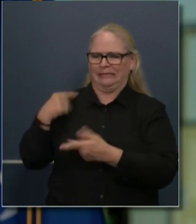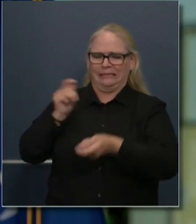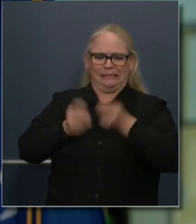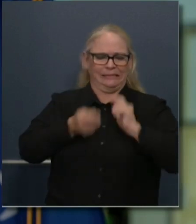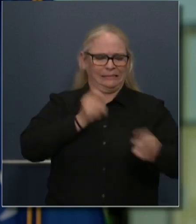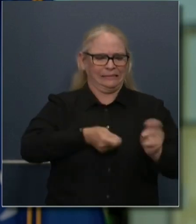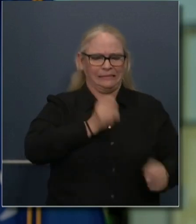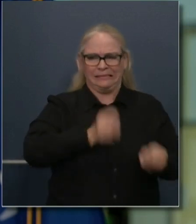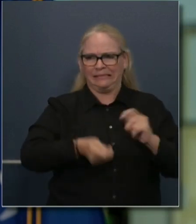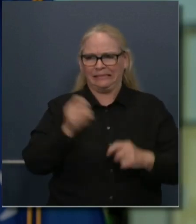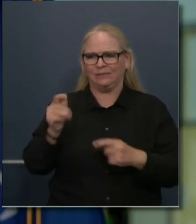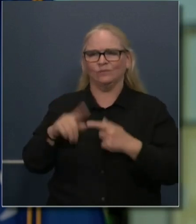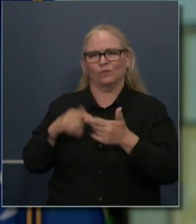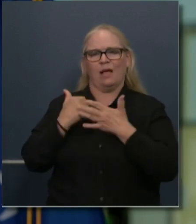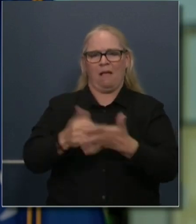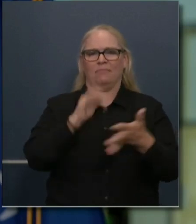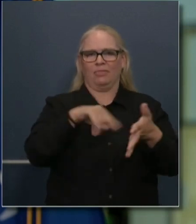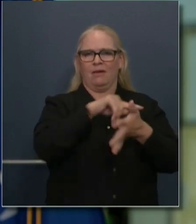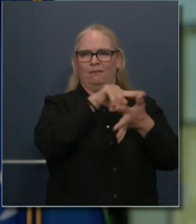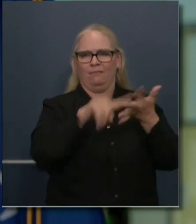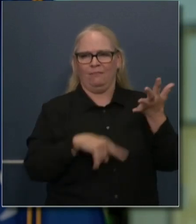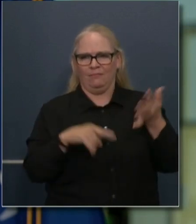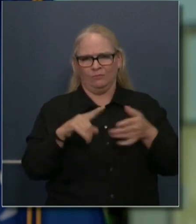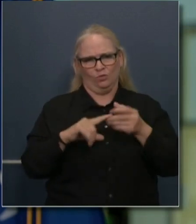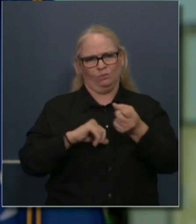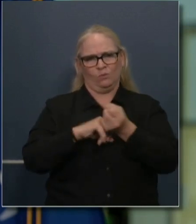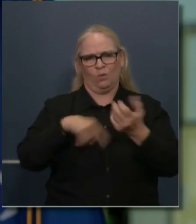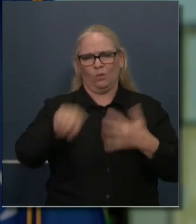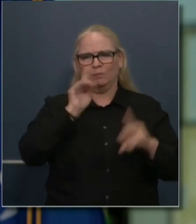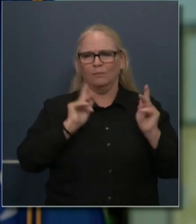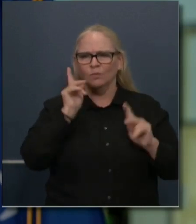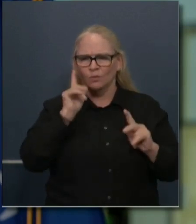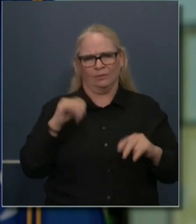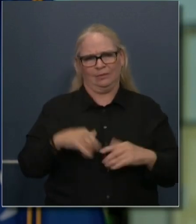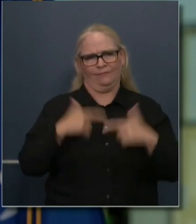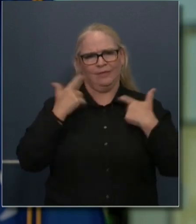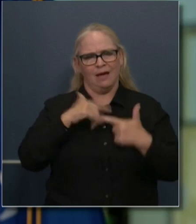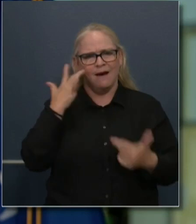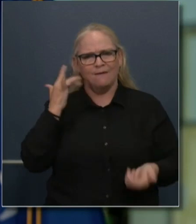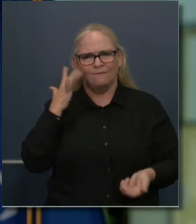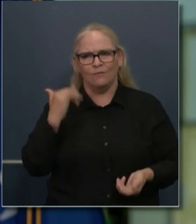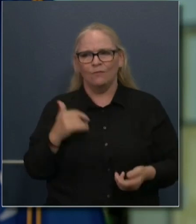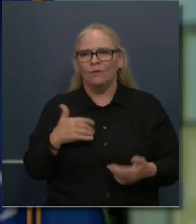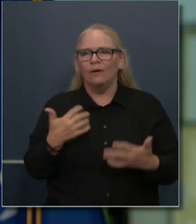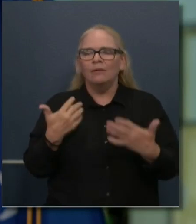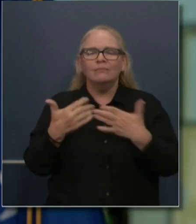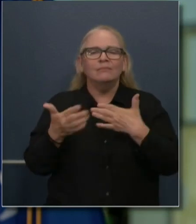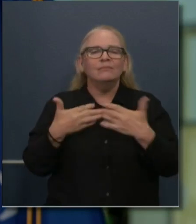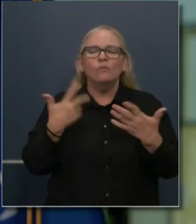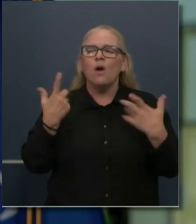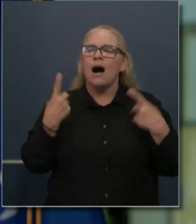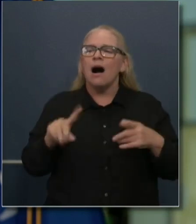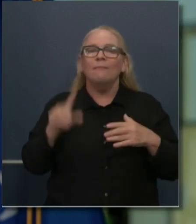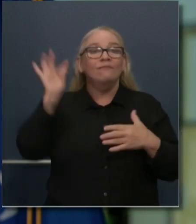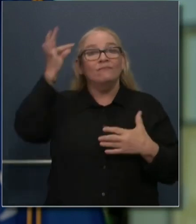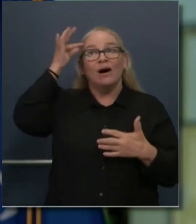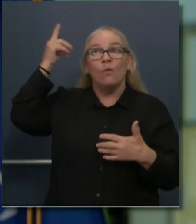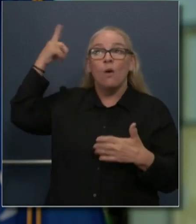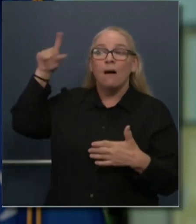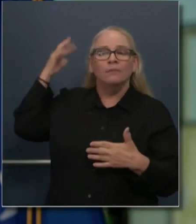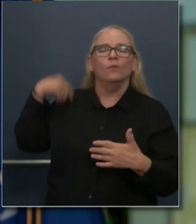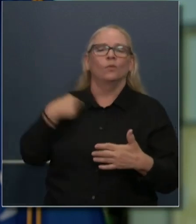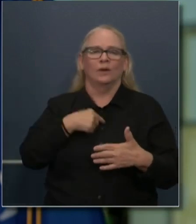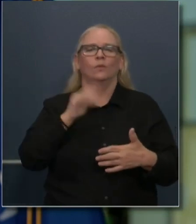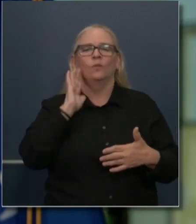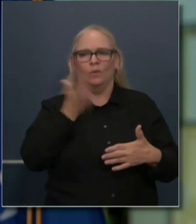foundation to prepare for whatever may happen externally so that we can be more firm and foundational in terms